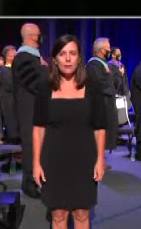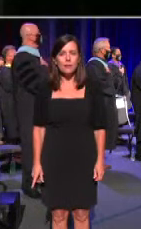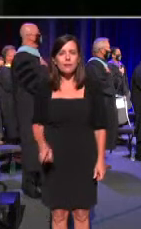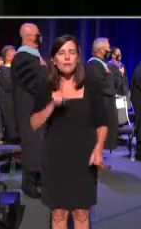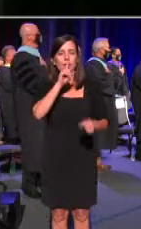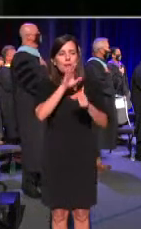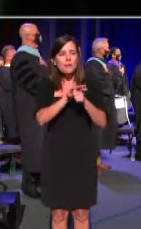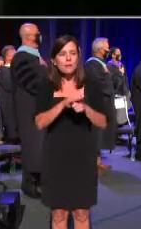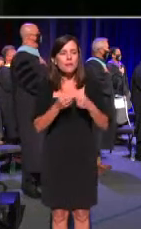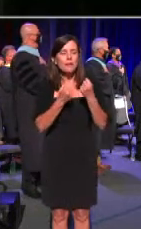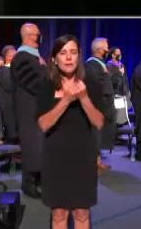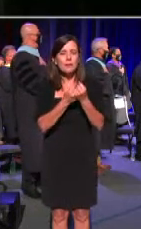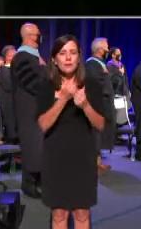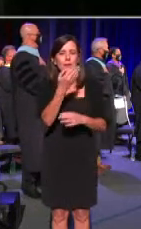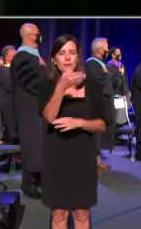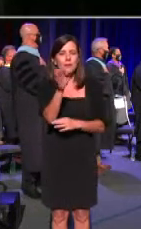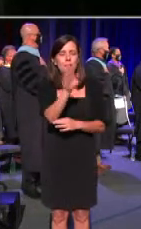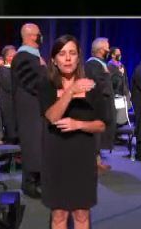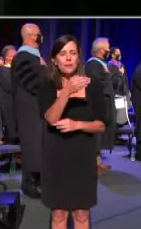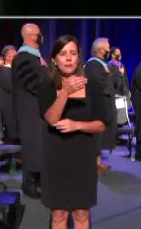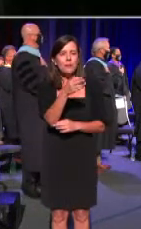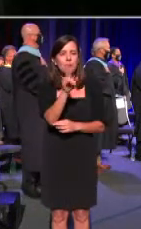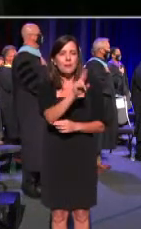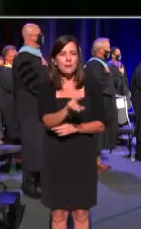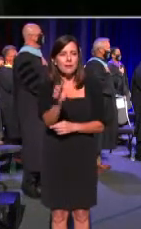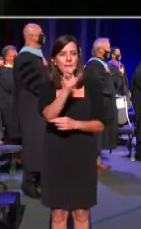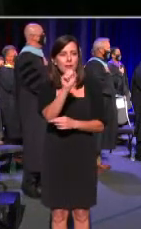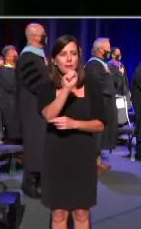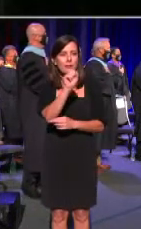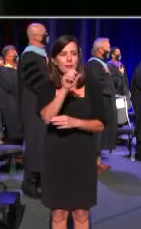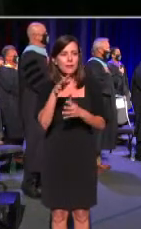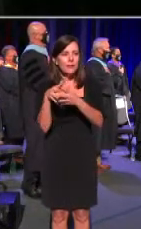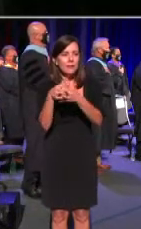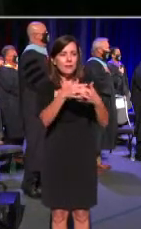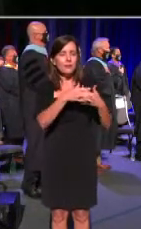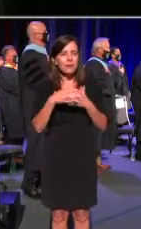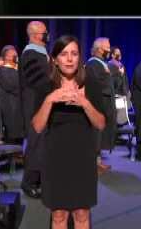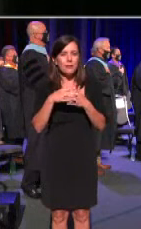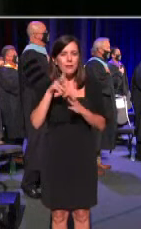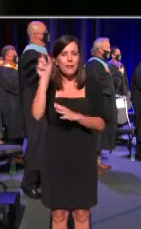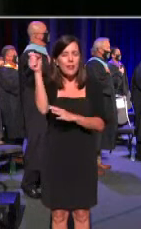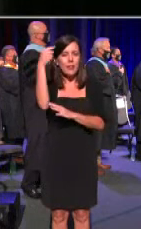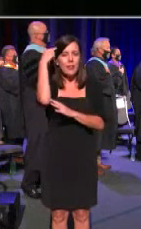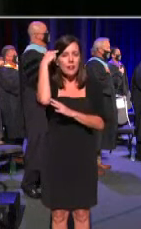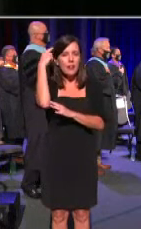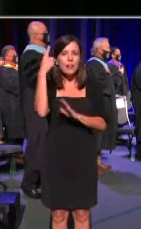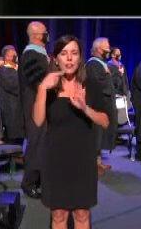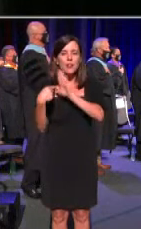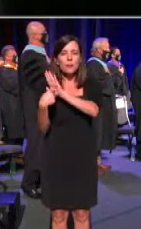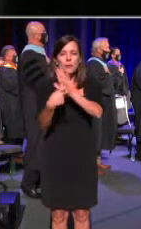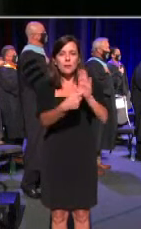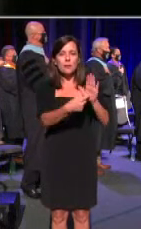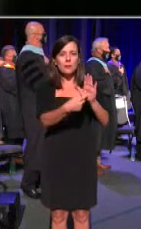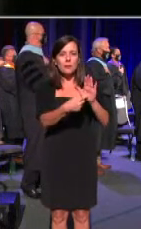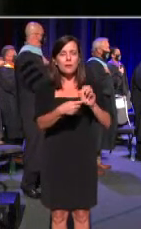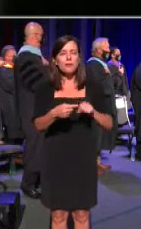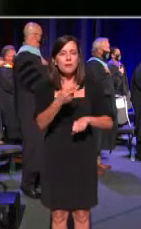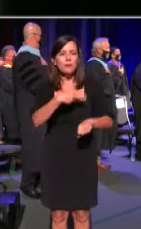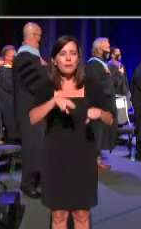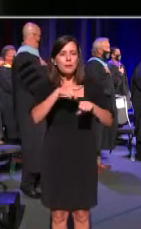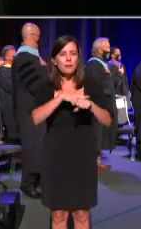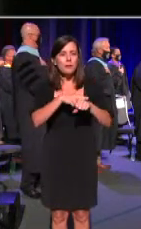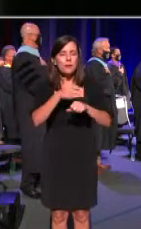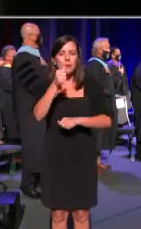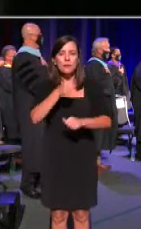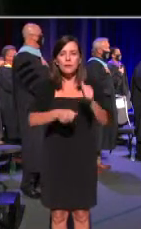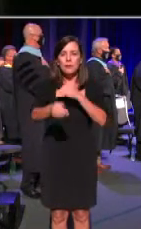I pledge allegiance to the flag of the United States of America and to the republic for which it stands, one